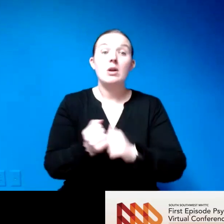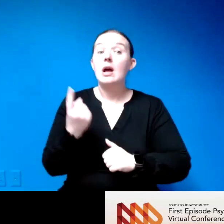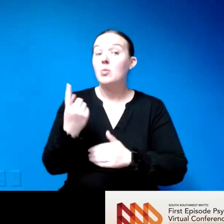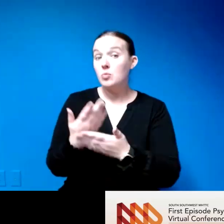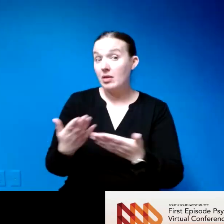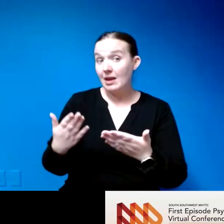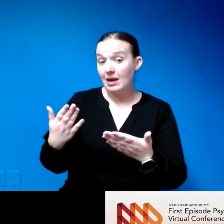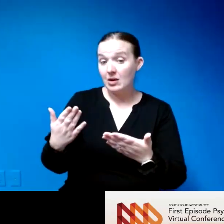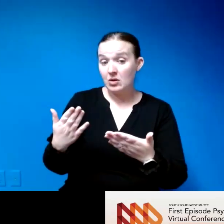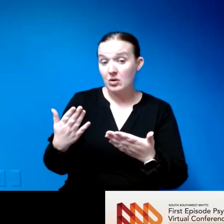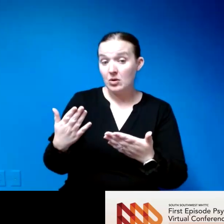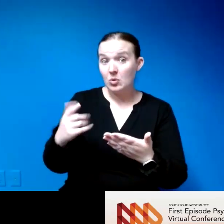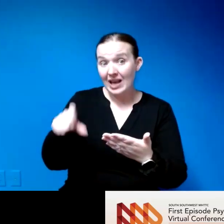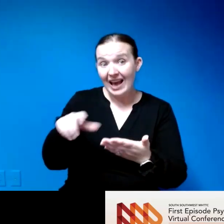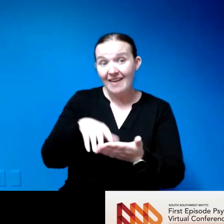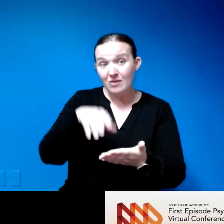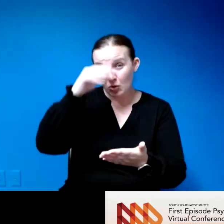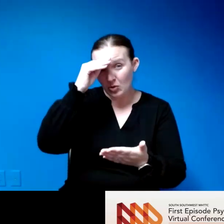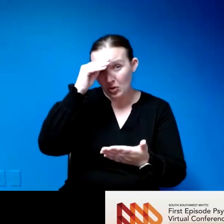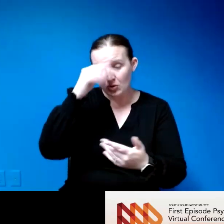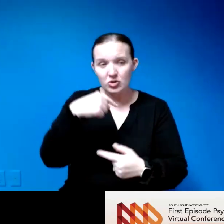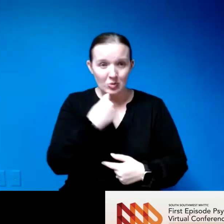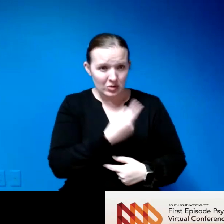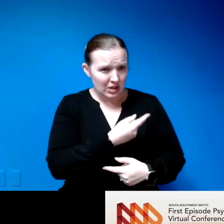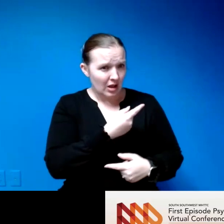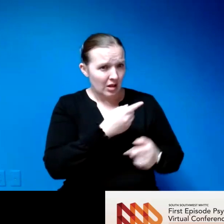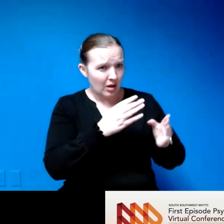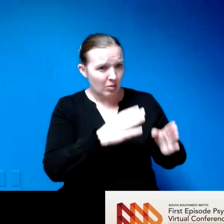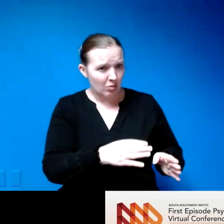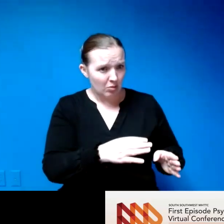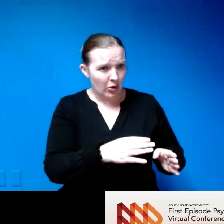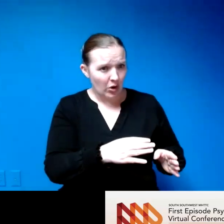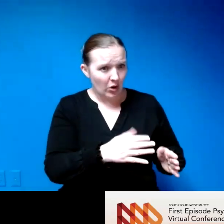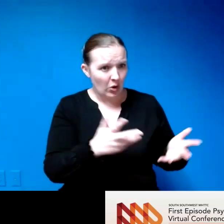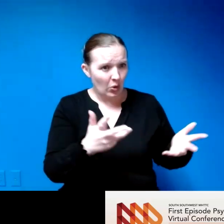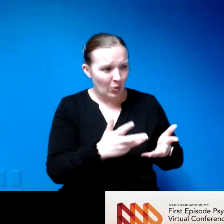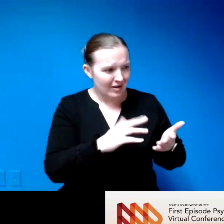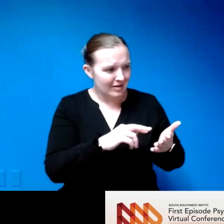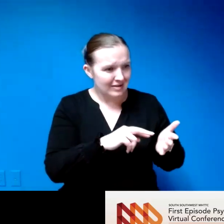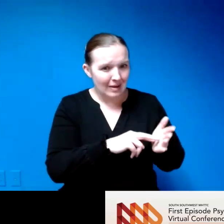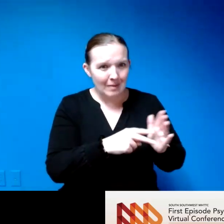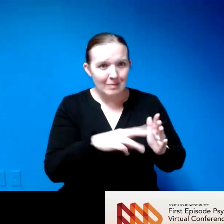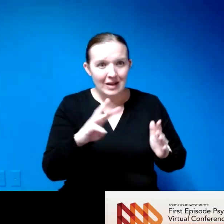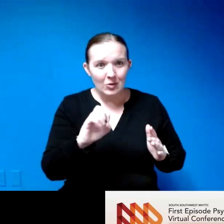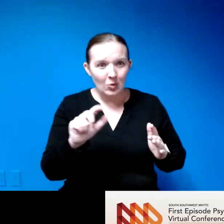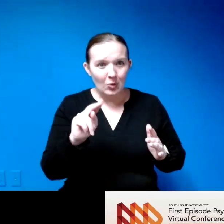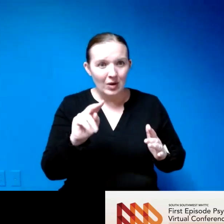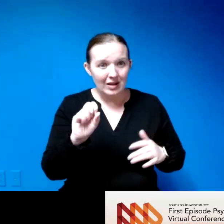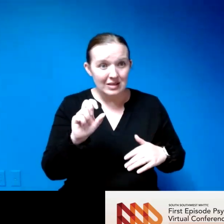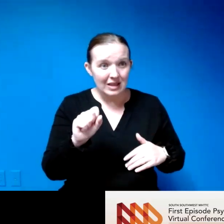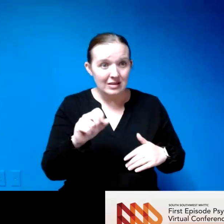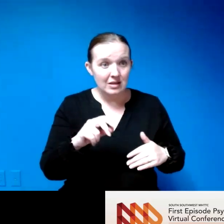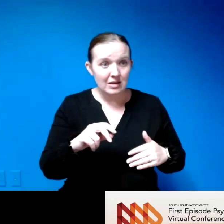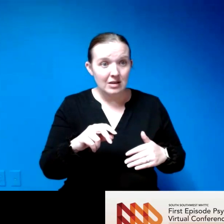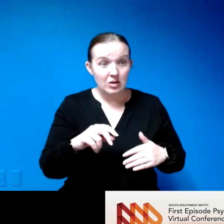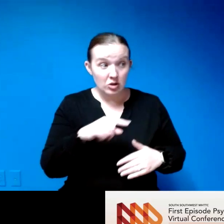have learned is that you're saying to somebody, why don't you go to 𝐂𝐥𝐢𝐬𝐧𝐢𝐜 Wellness? Doesn't mean a person is going to feel supported enough